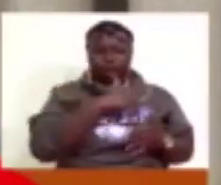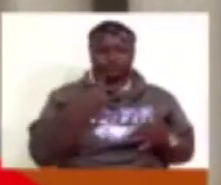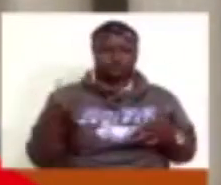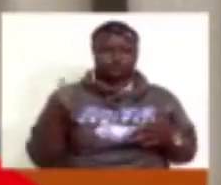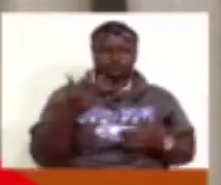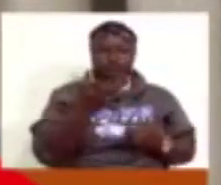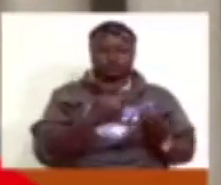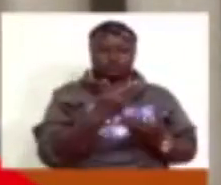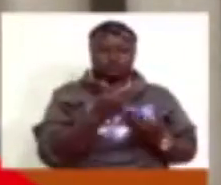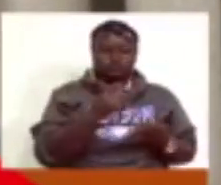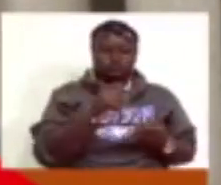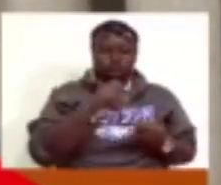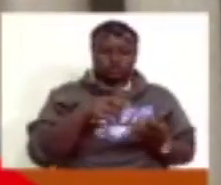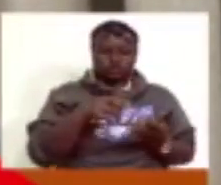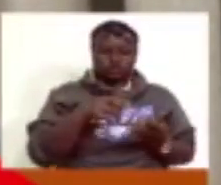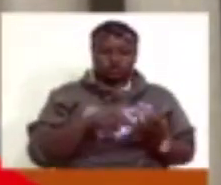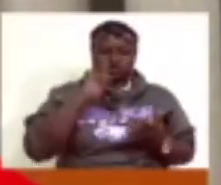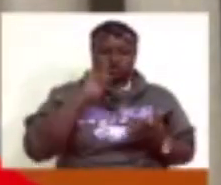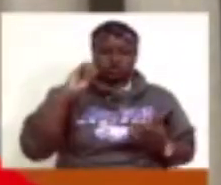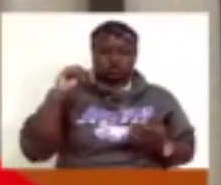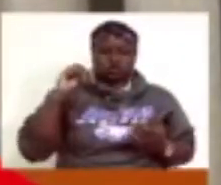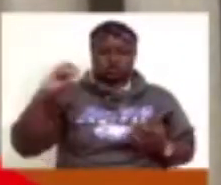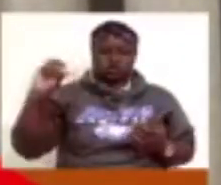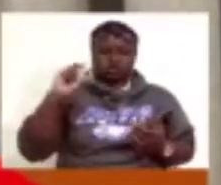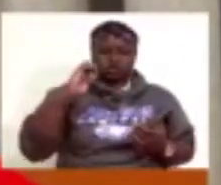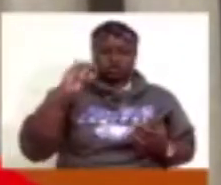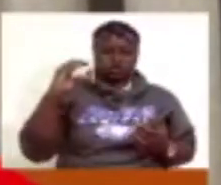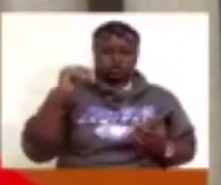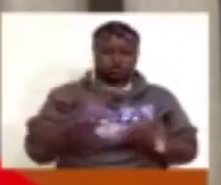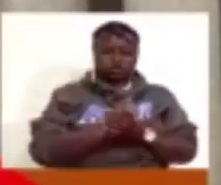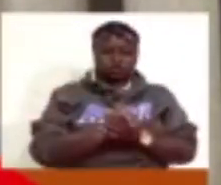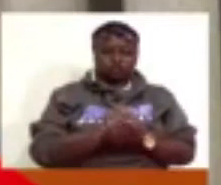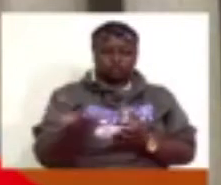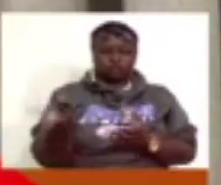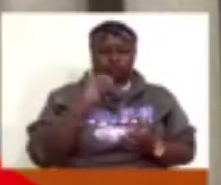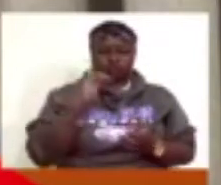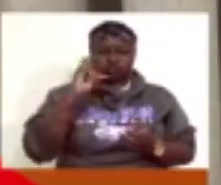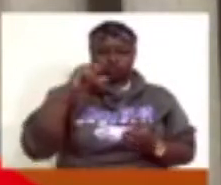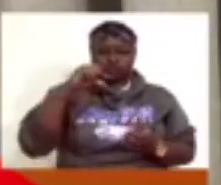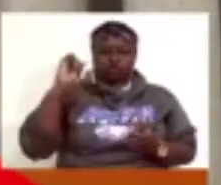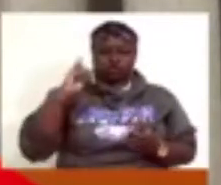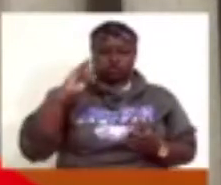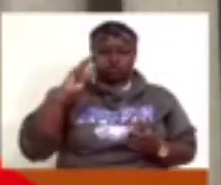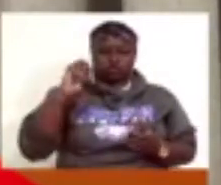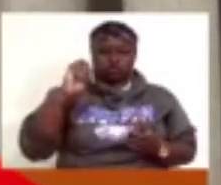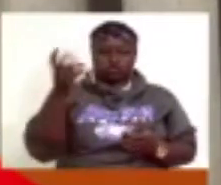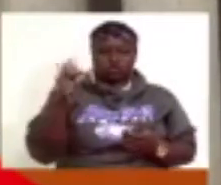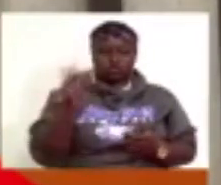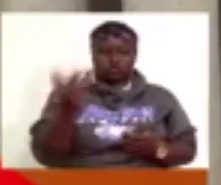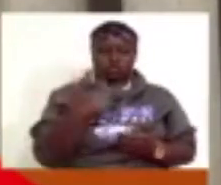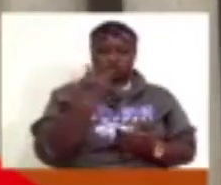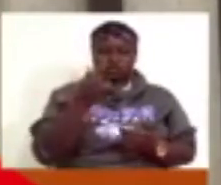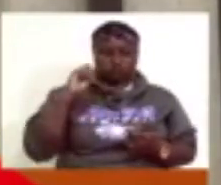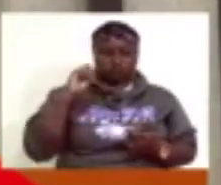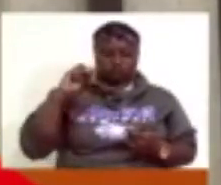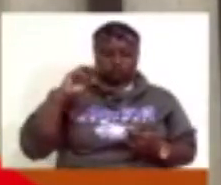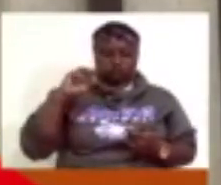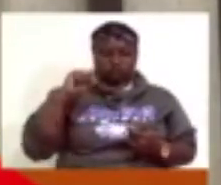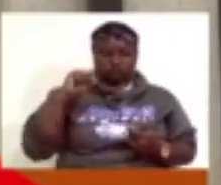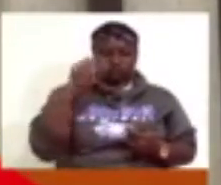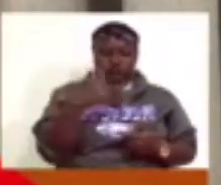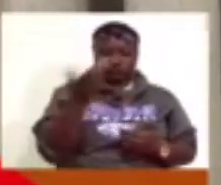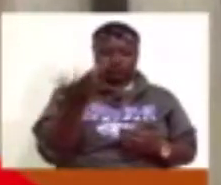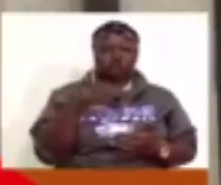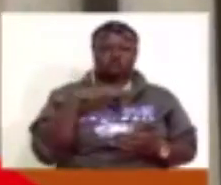githua Ngugi Isaac ne kiama kia Jubilee kurugamirira ruriri rwa Ogiek ari ta senator thutha wa gitirwa giki kugia na ithenya kumana na gikuo